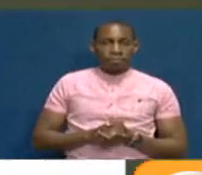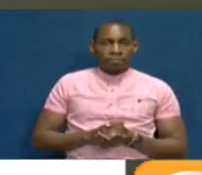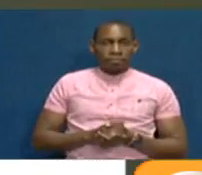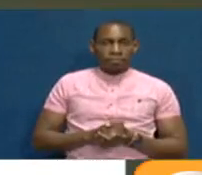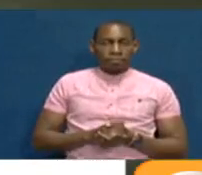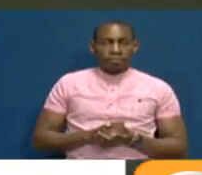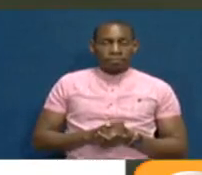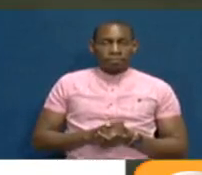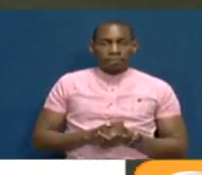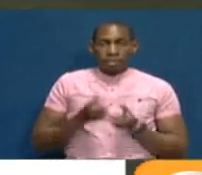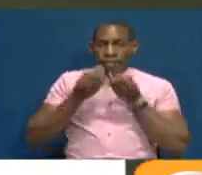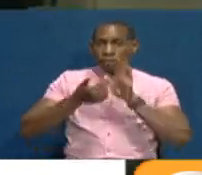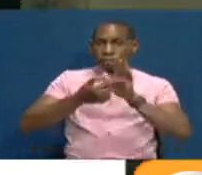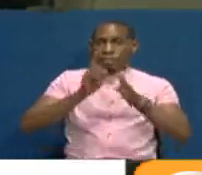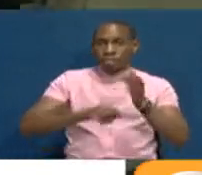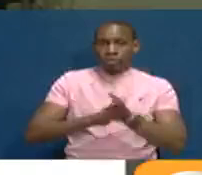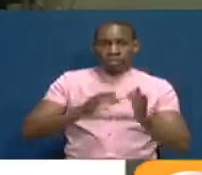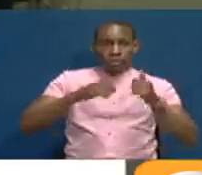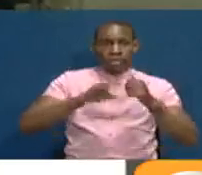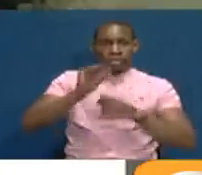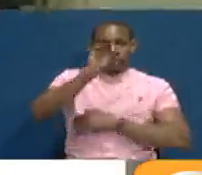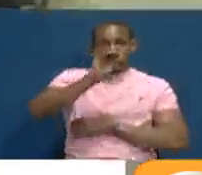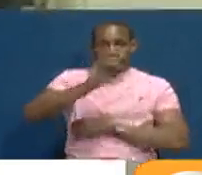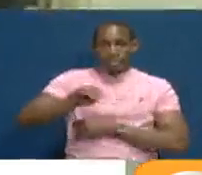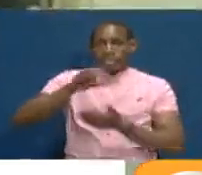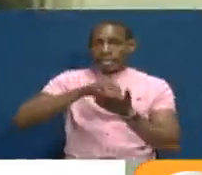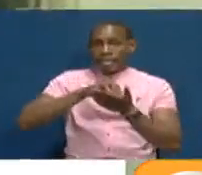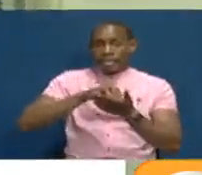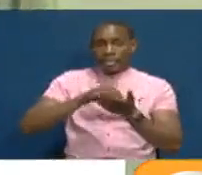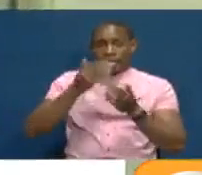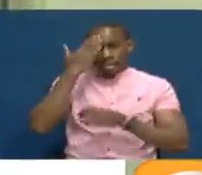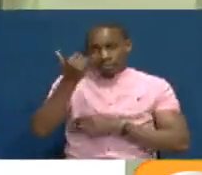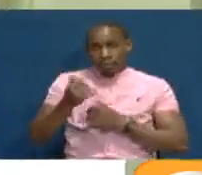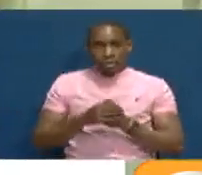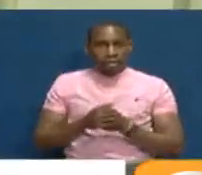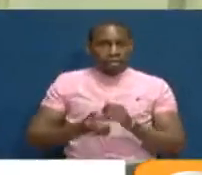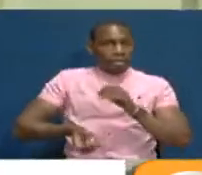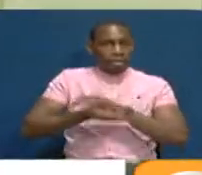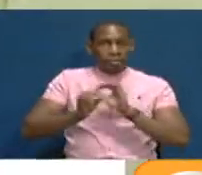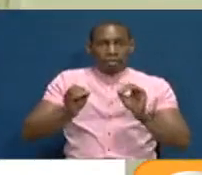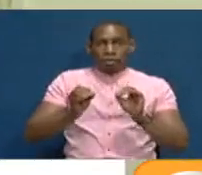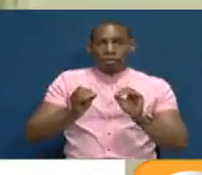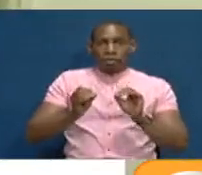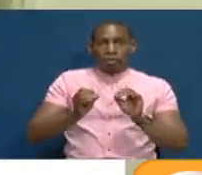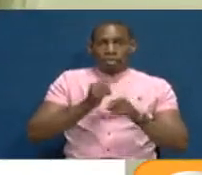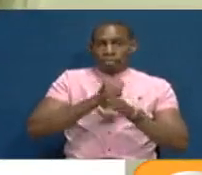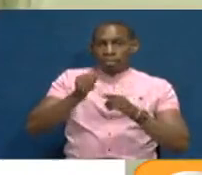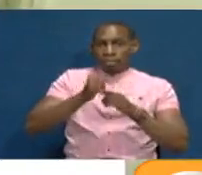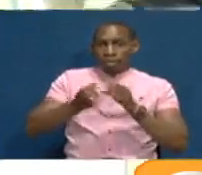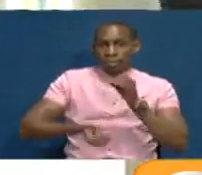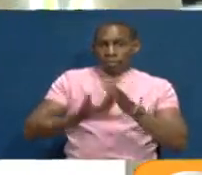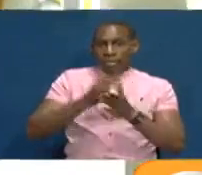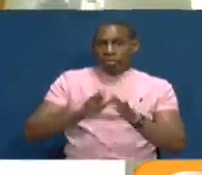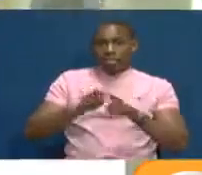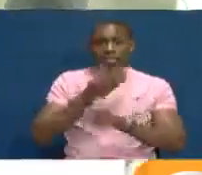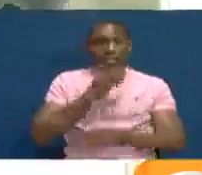fashion. Data shows that in 60% of cases, it was due to unexplained poor sperm production. The news